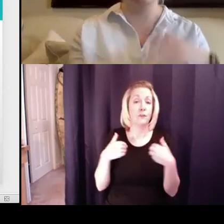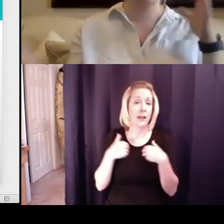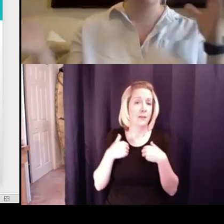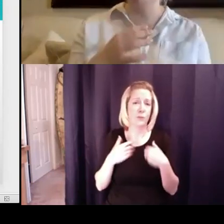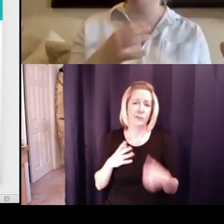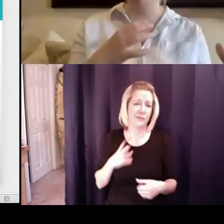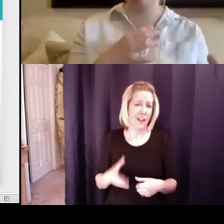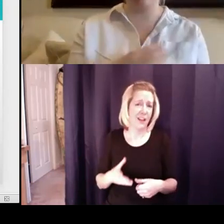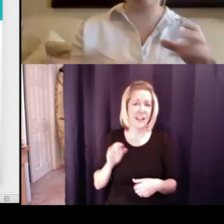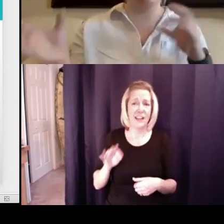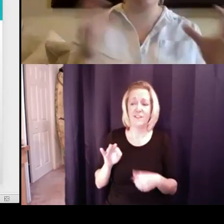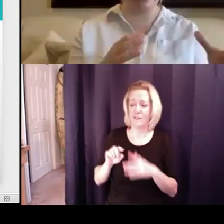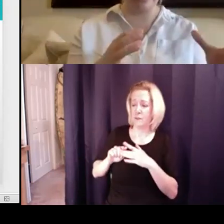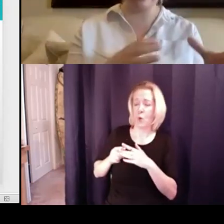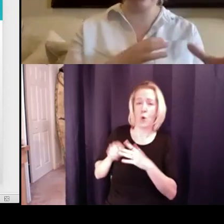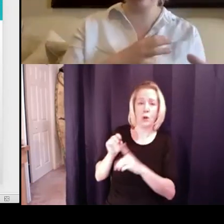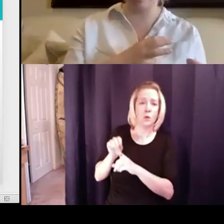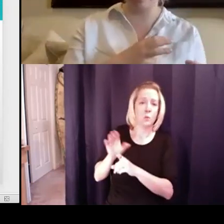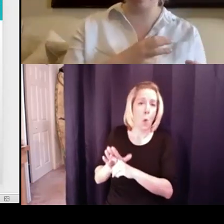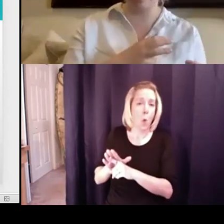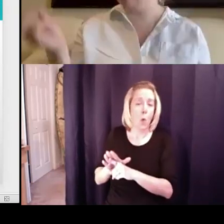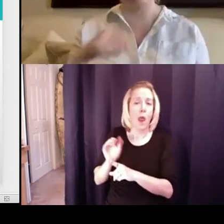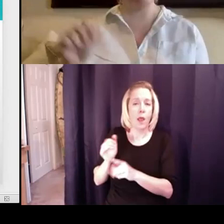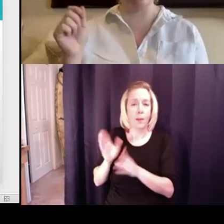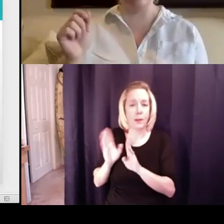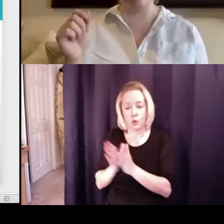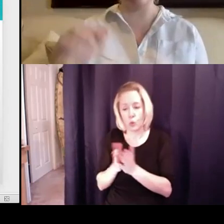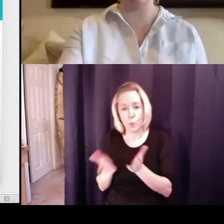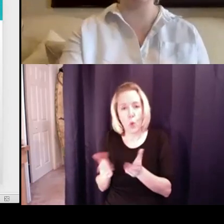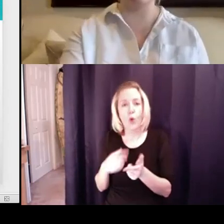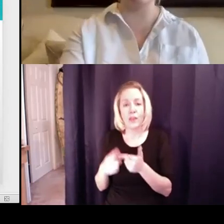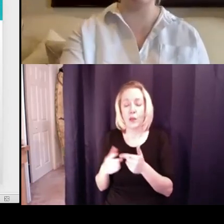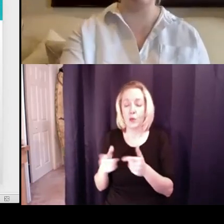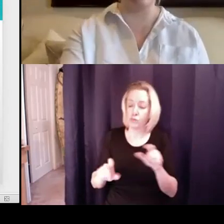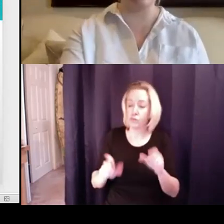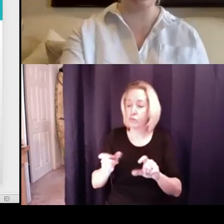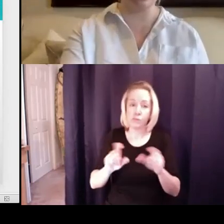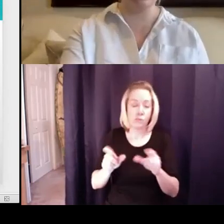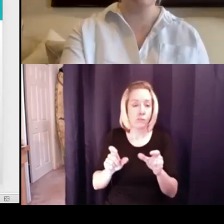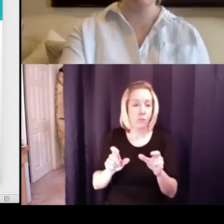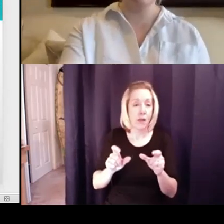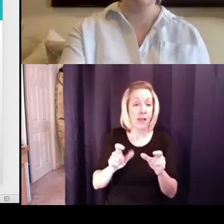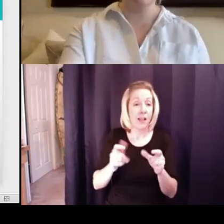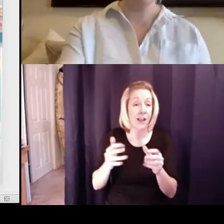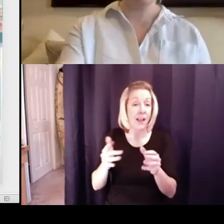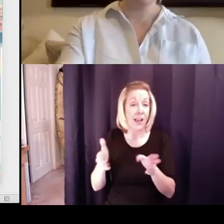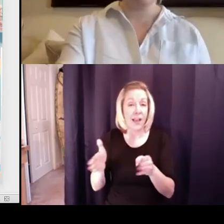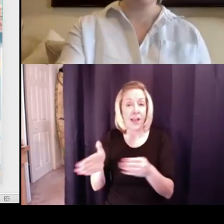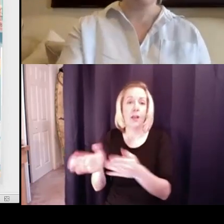story, but we're working on looking at the dinosaur on the light box, and then I'm reading the next page if that's not